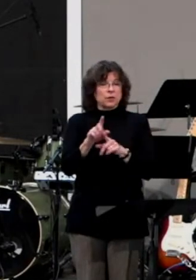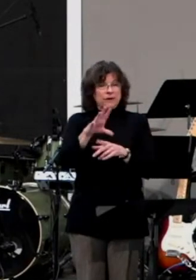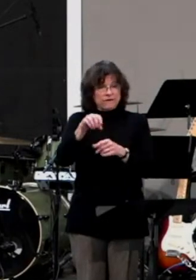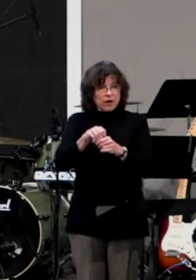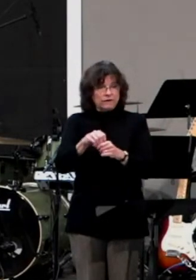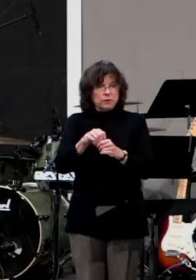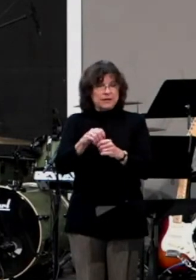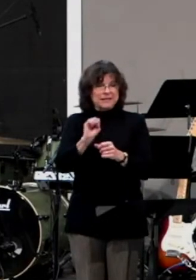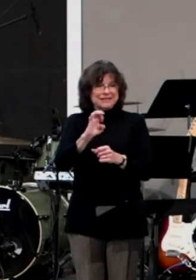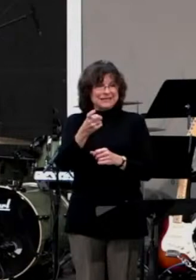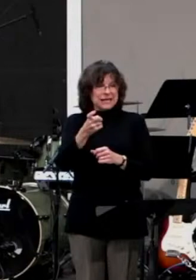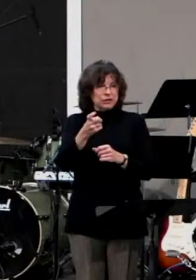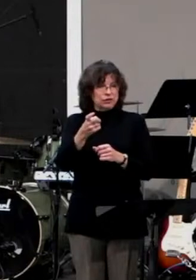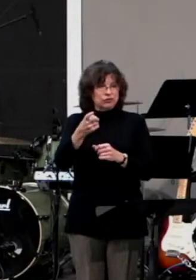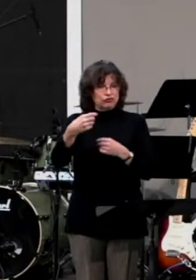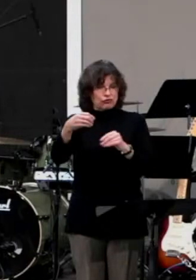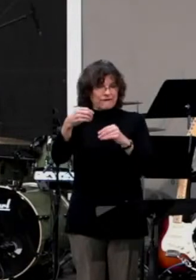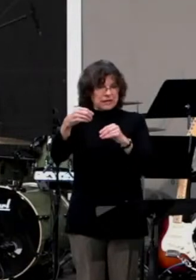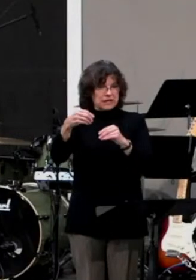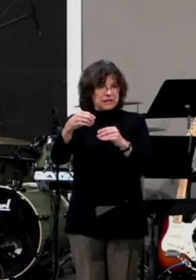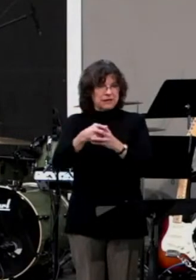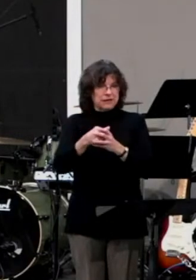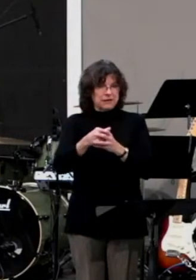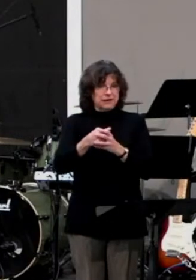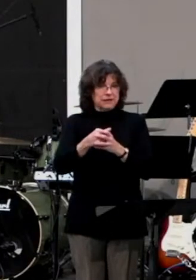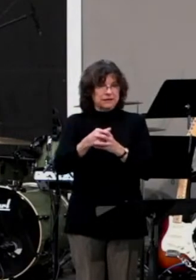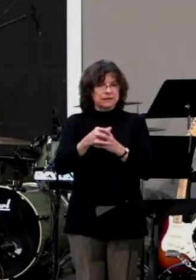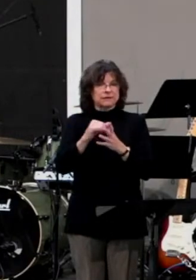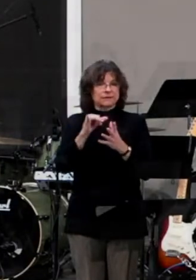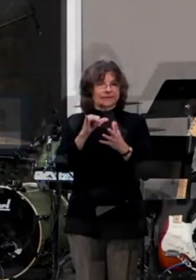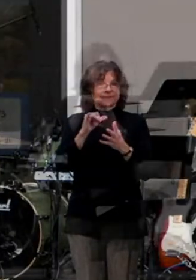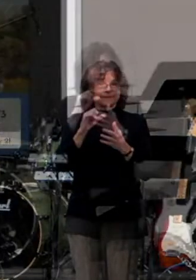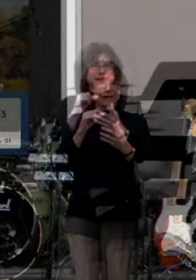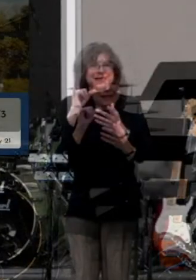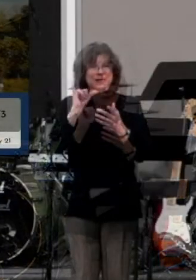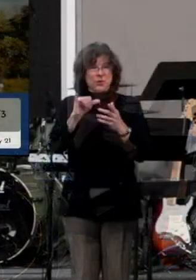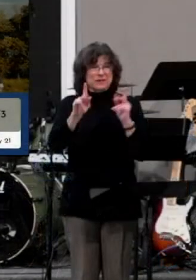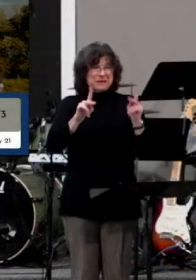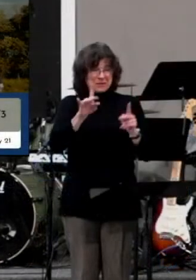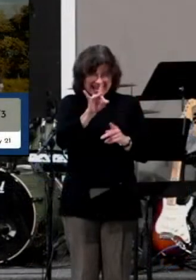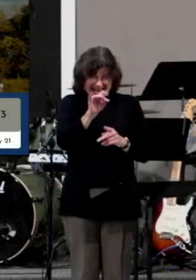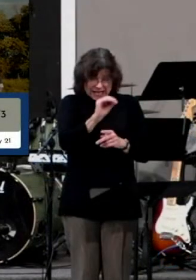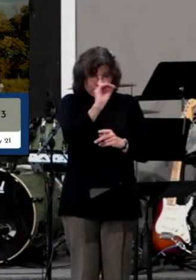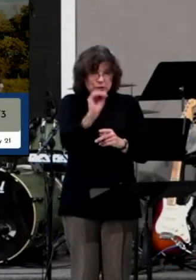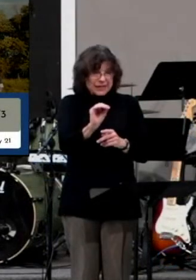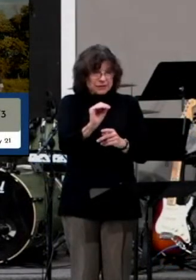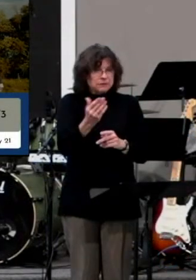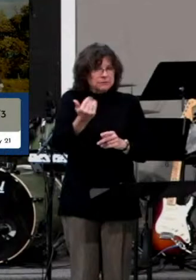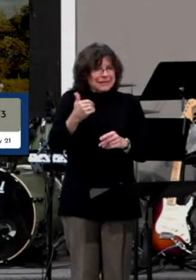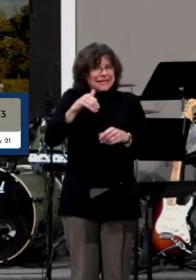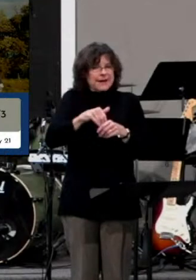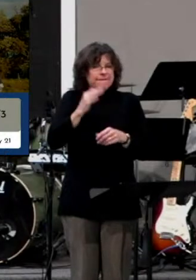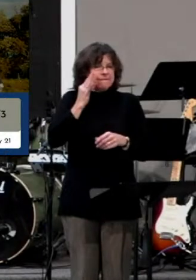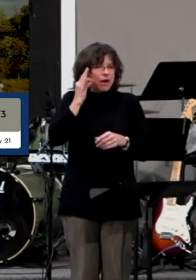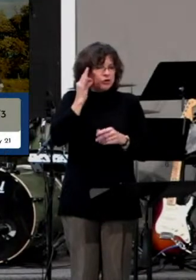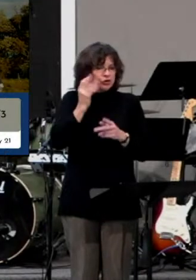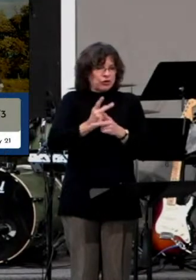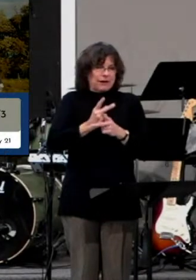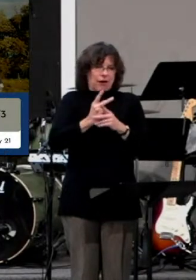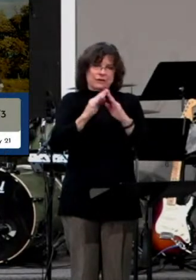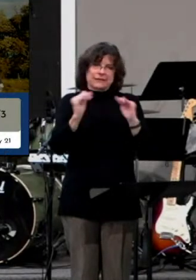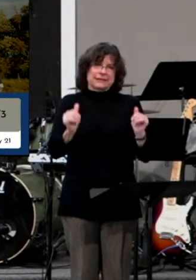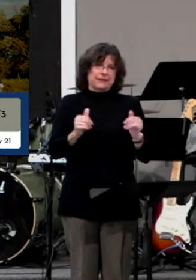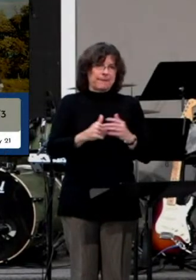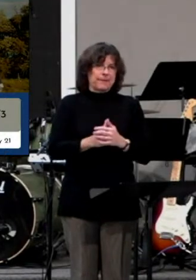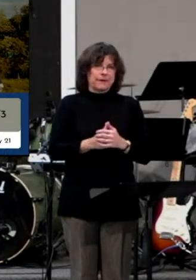involved in sex trafficking have one thing in common. They were once in our foster care systems. If you age out of the foster care system